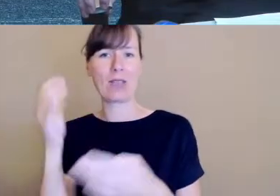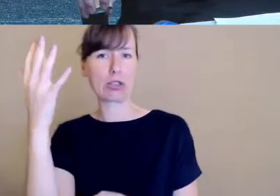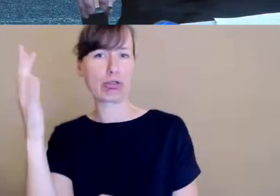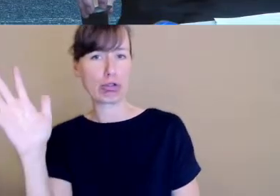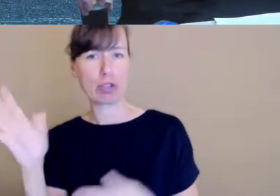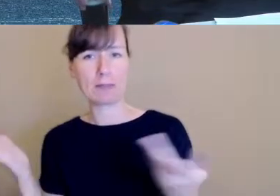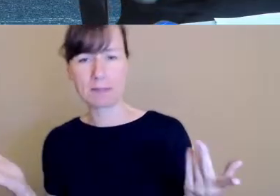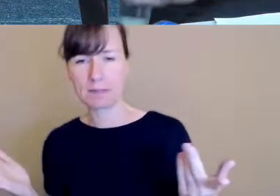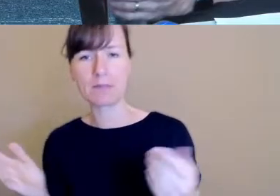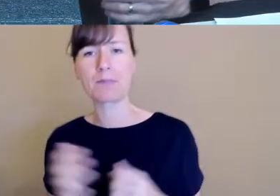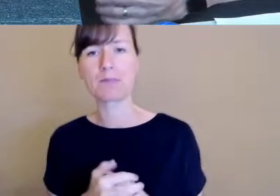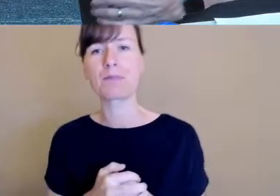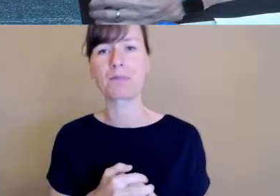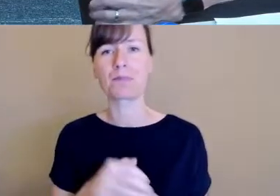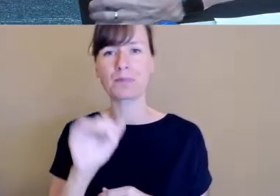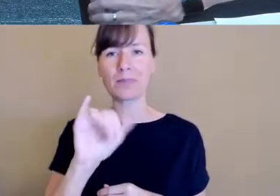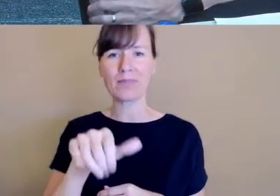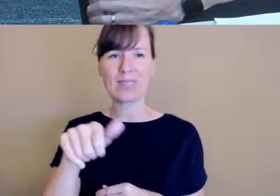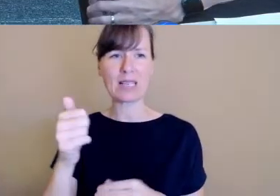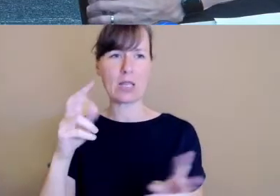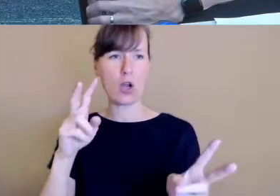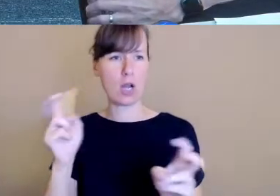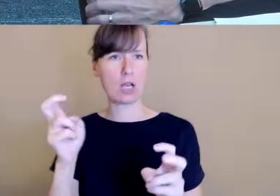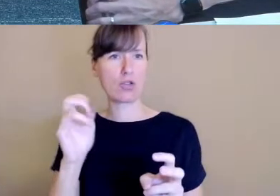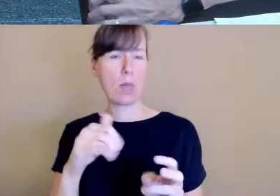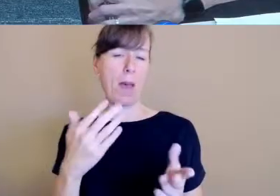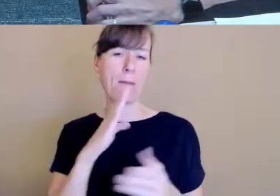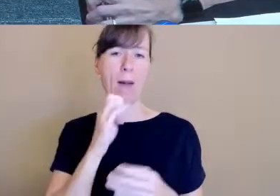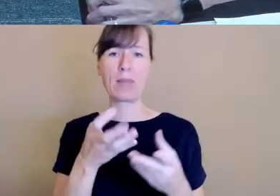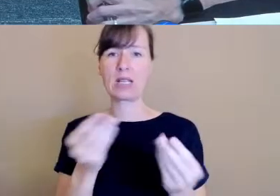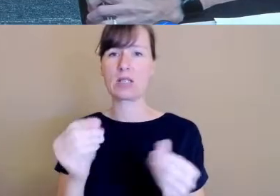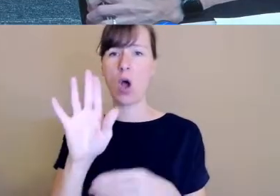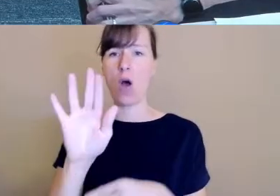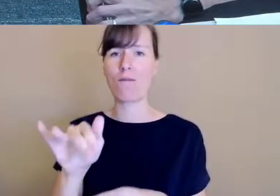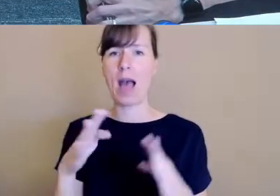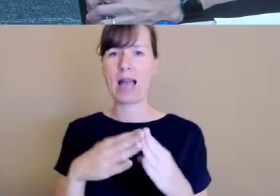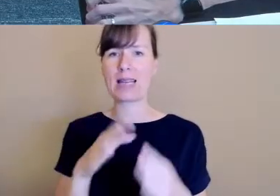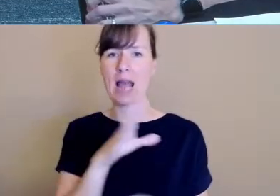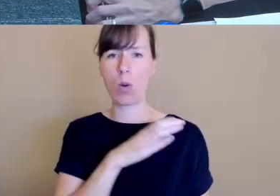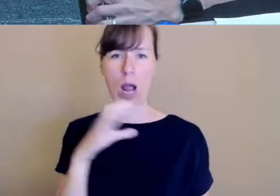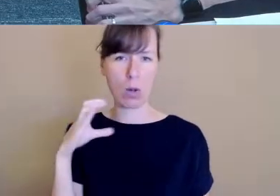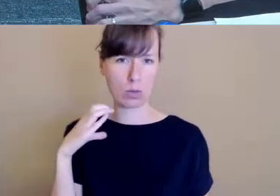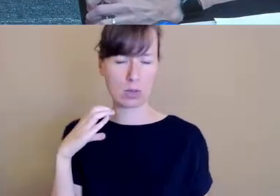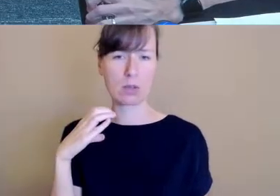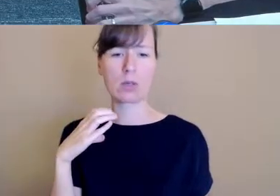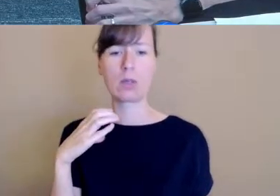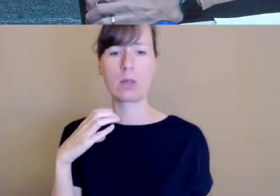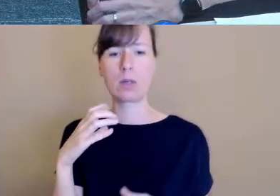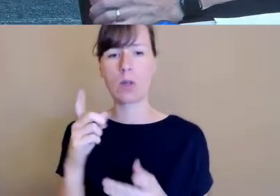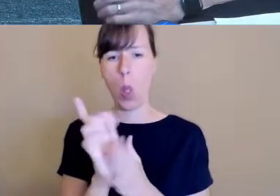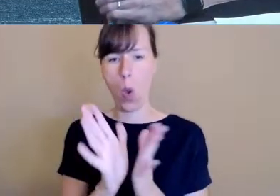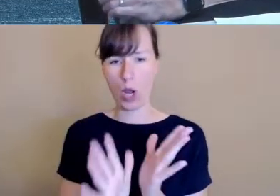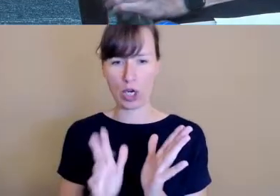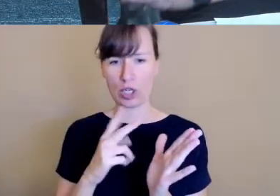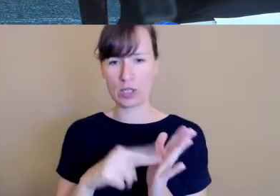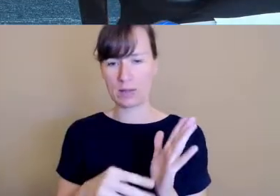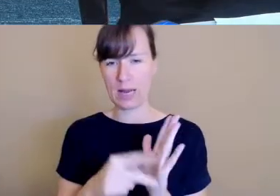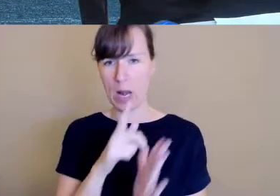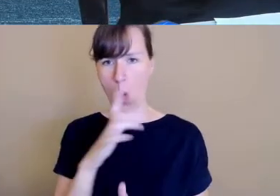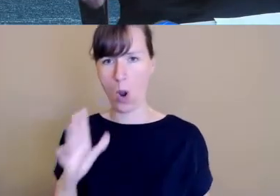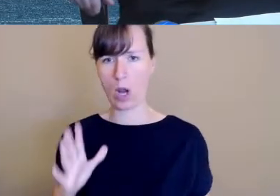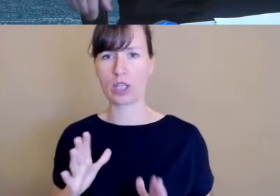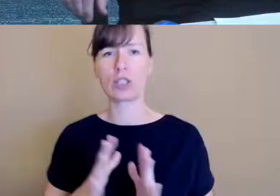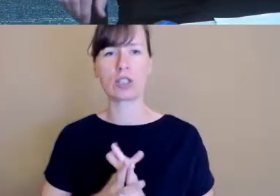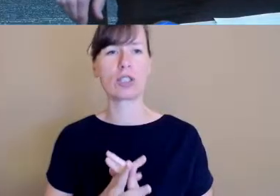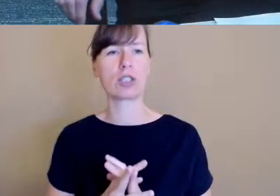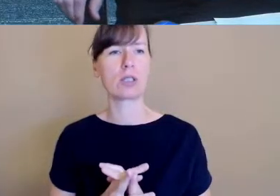be solved by town council, meaning the lawyers, because it might be that